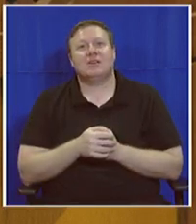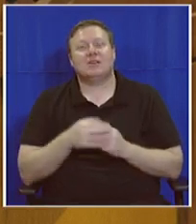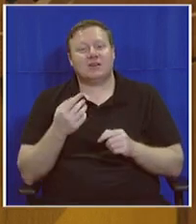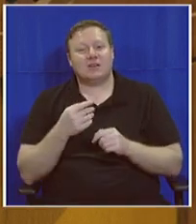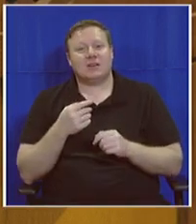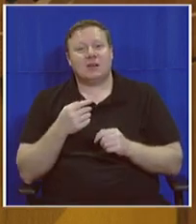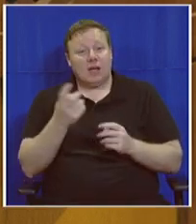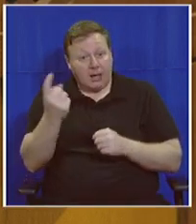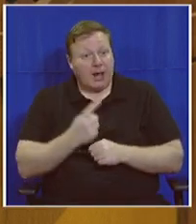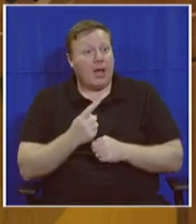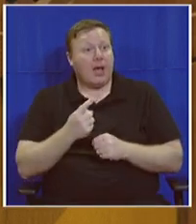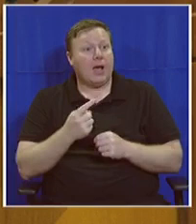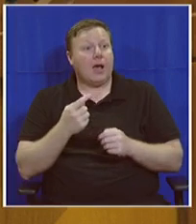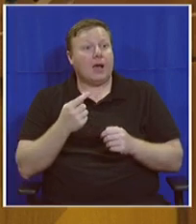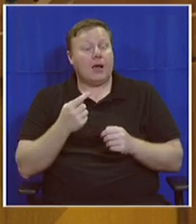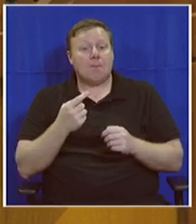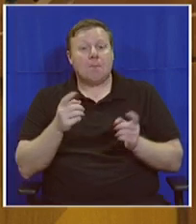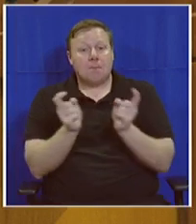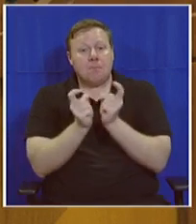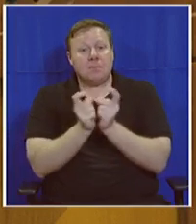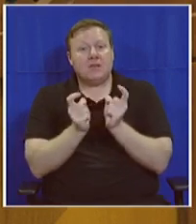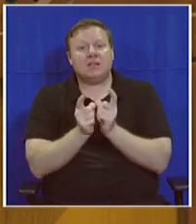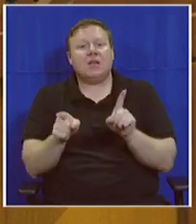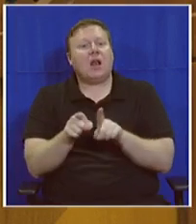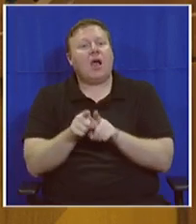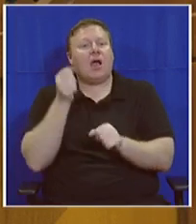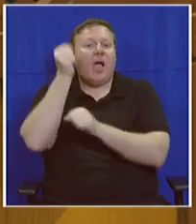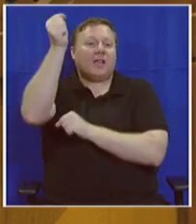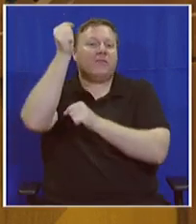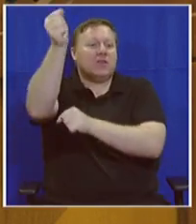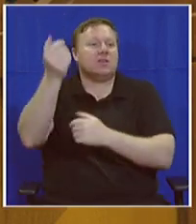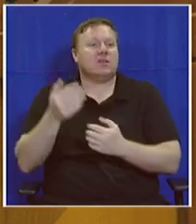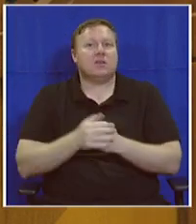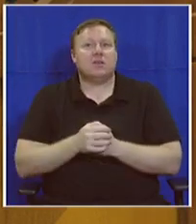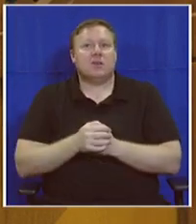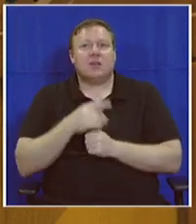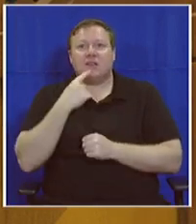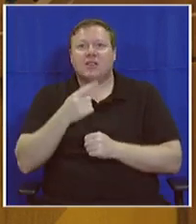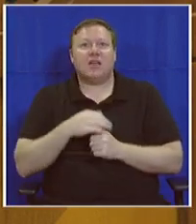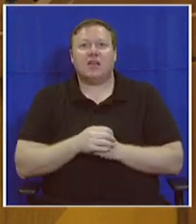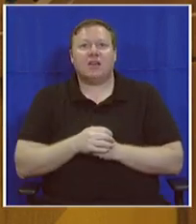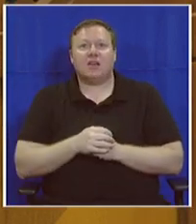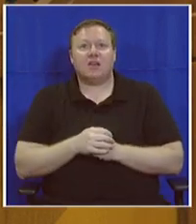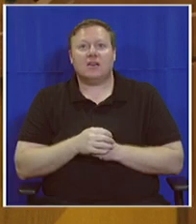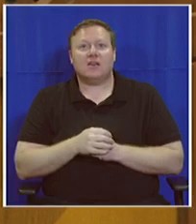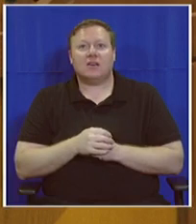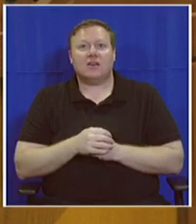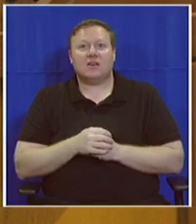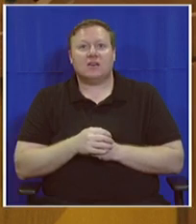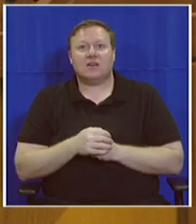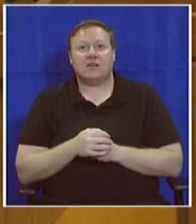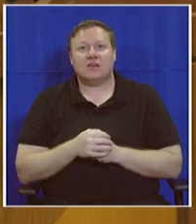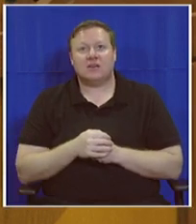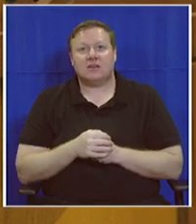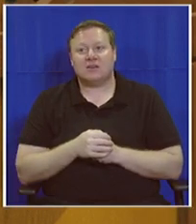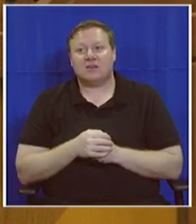meetings dressed like an activist. And she would voice out and say, "I'm Ntwana. Hey, when we